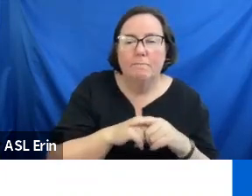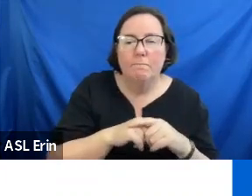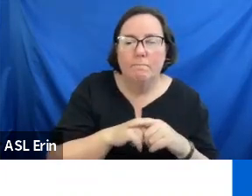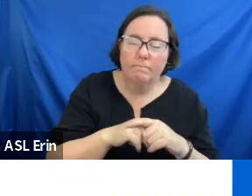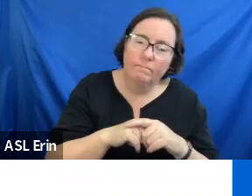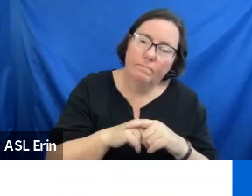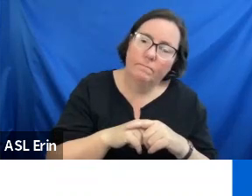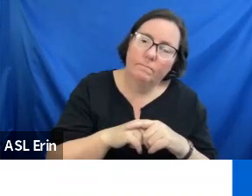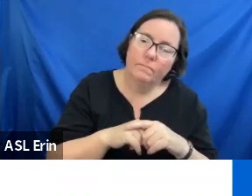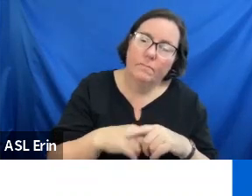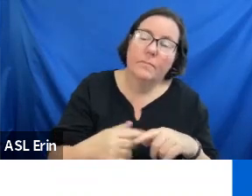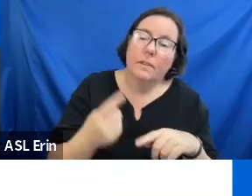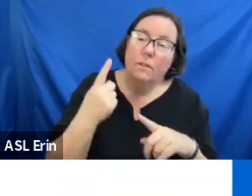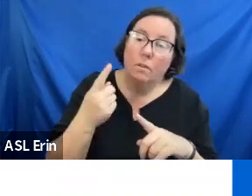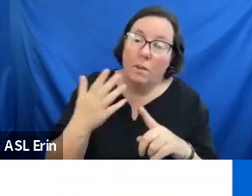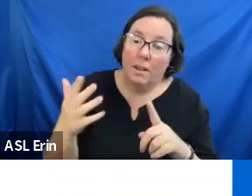One of the things that